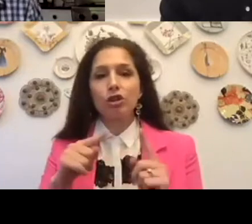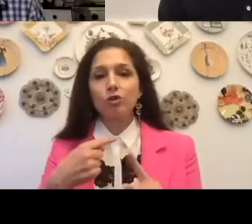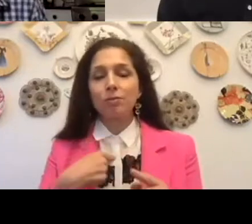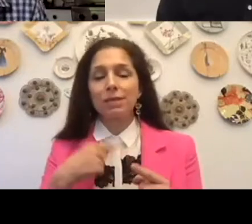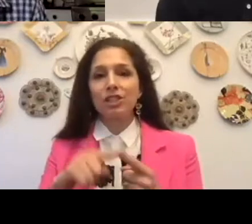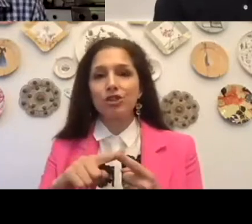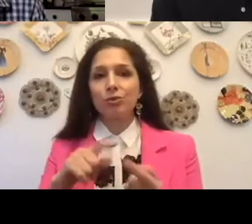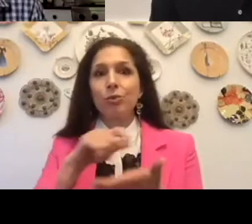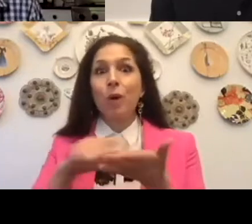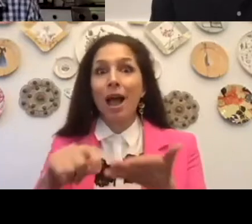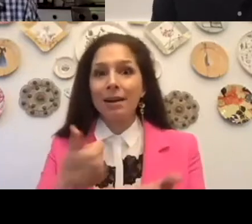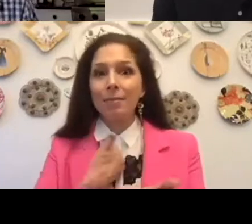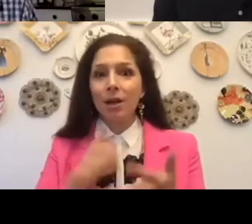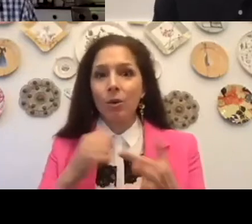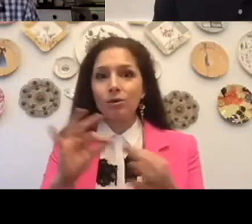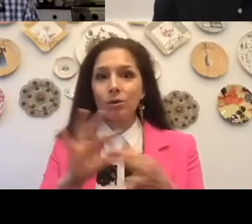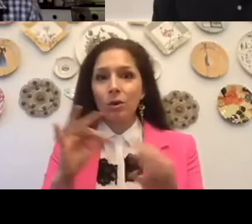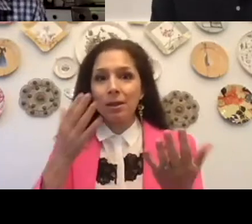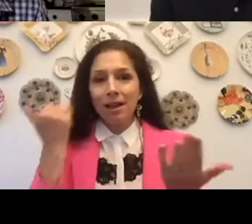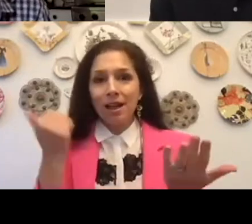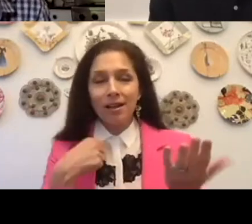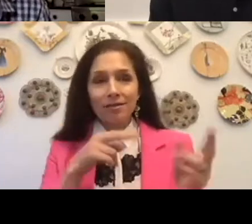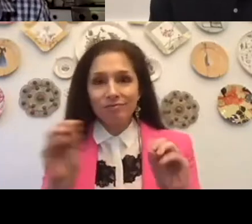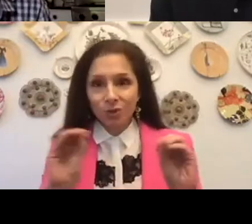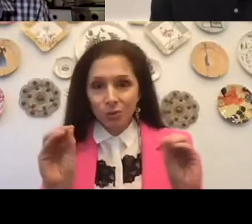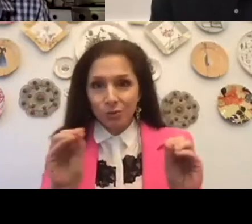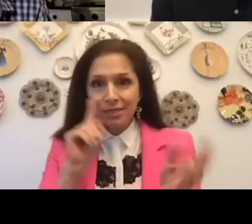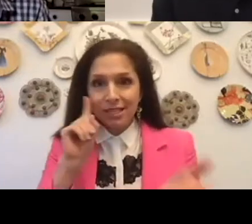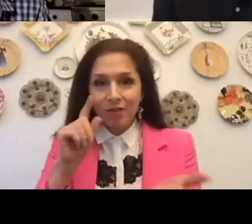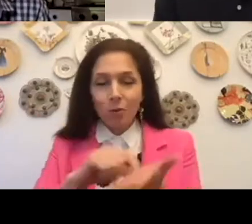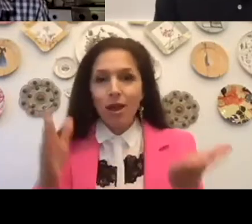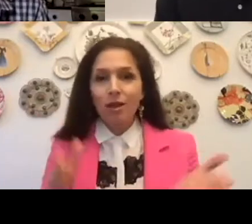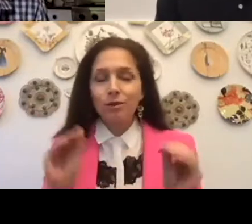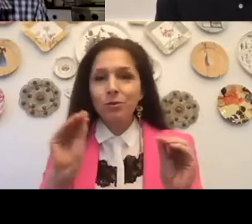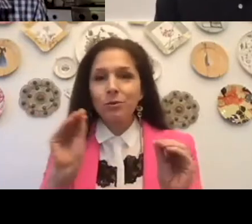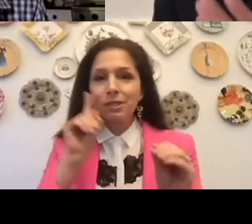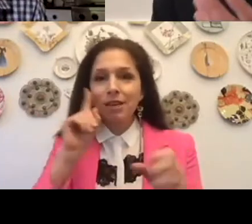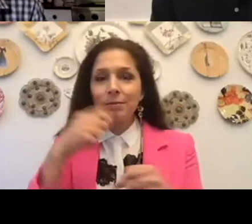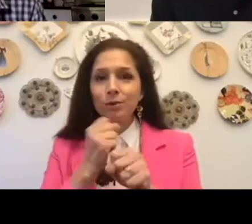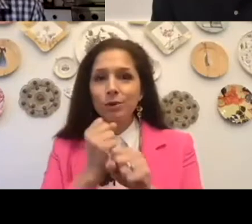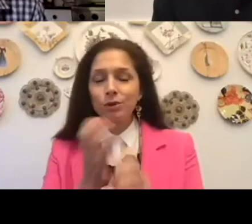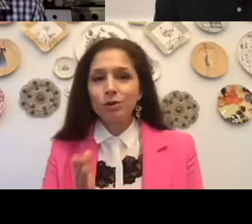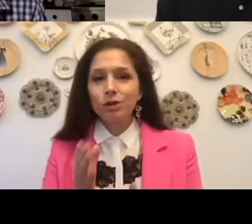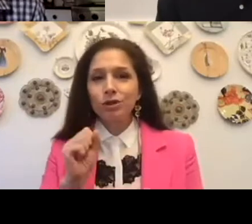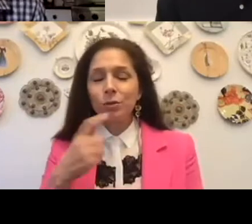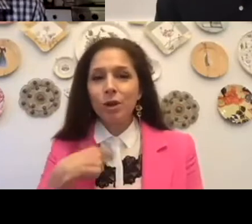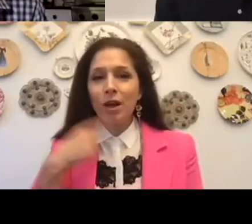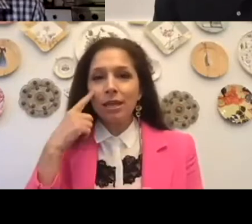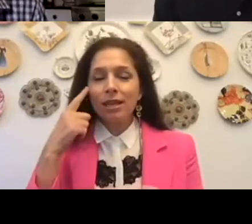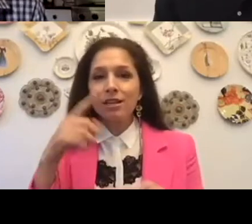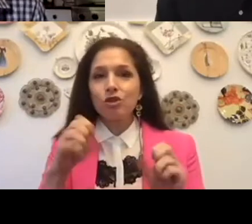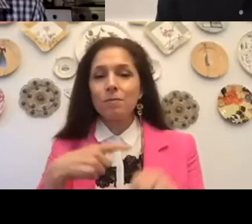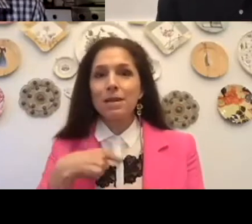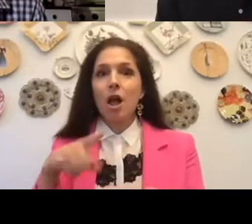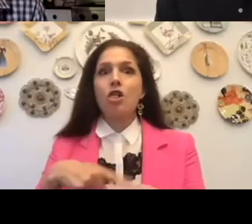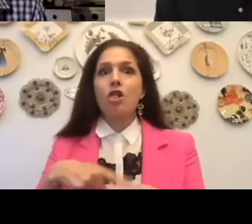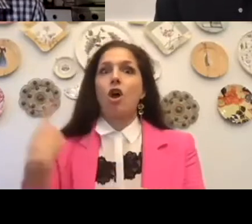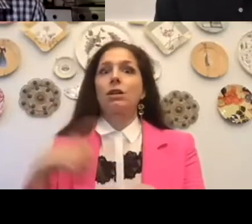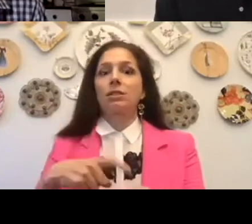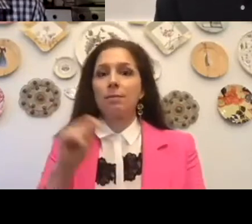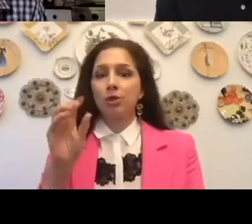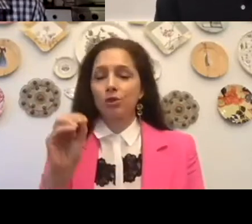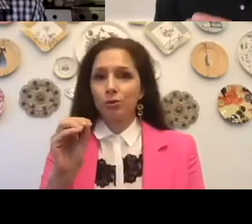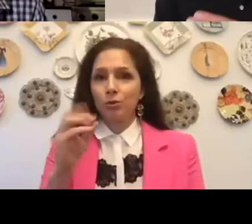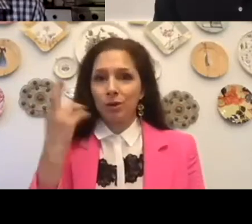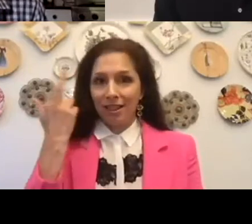never really occurred to me to actually write my own story because there were no deaf writers, no deaf producers at the time. So I